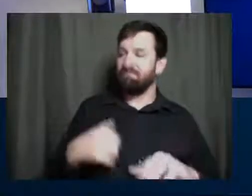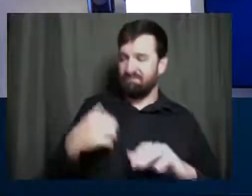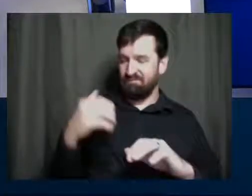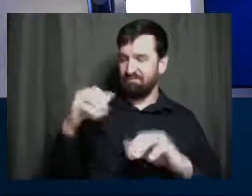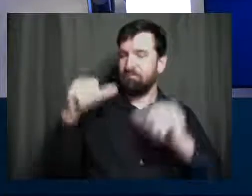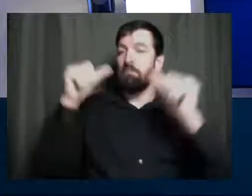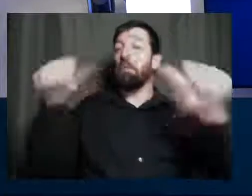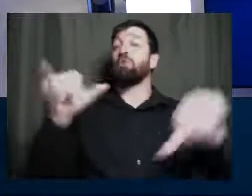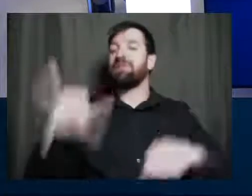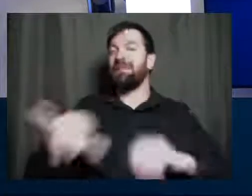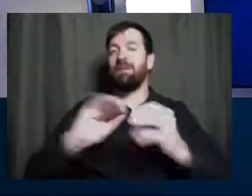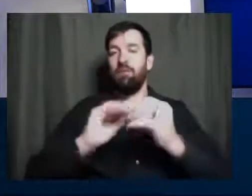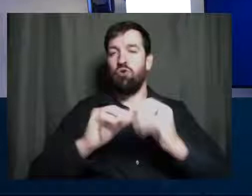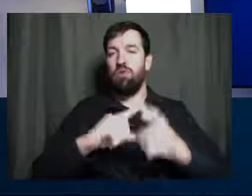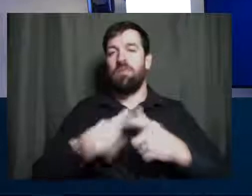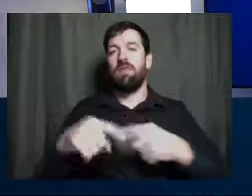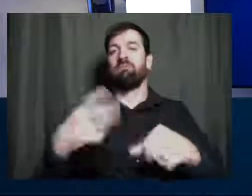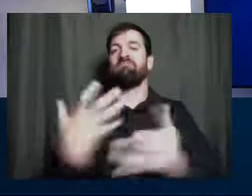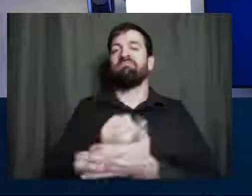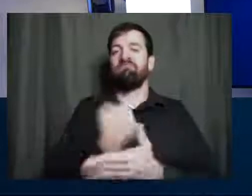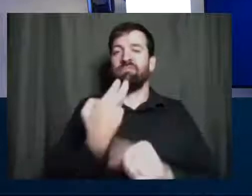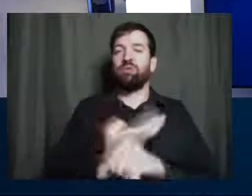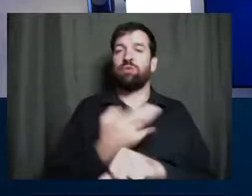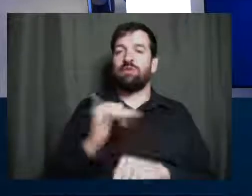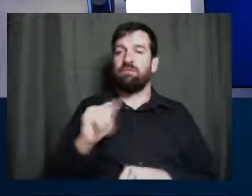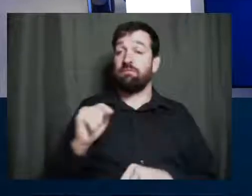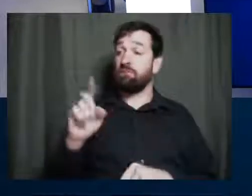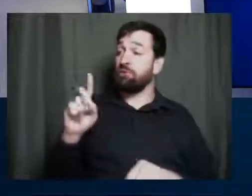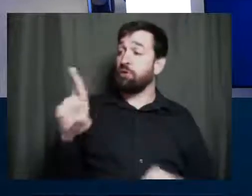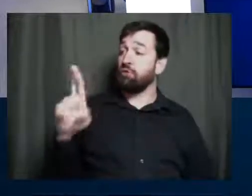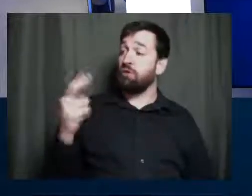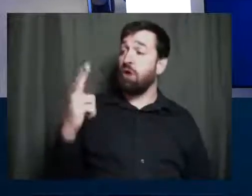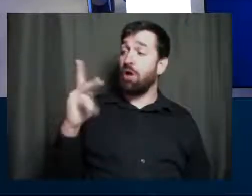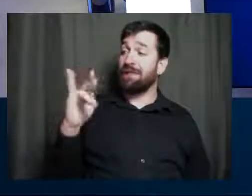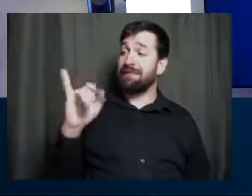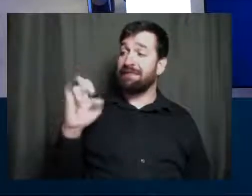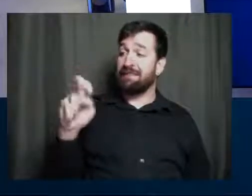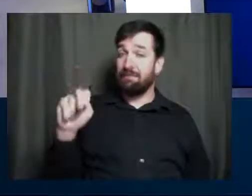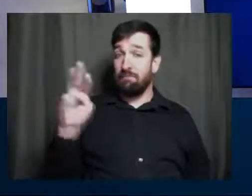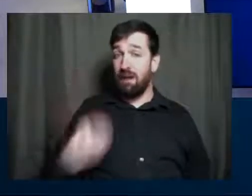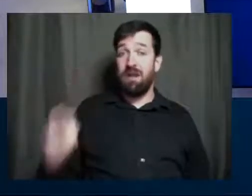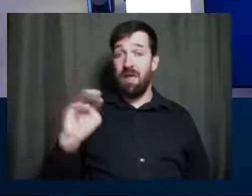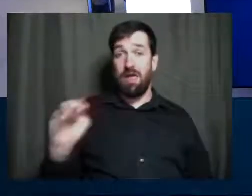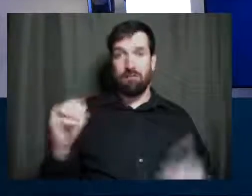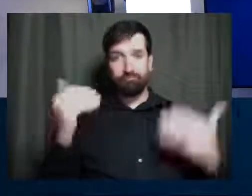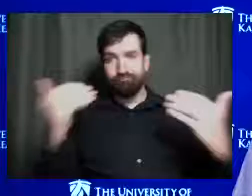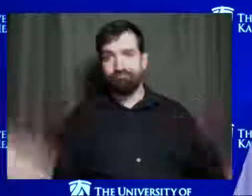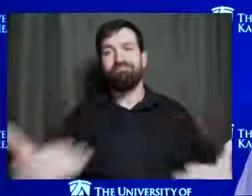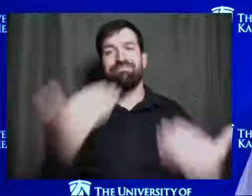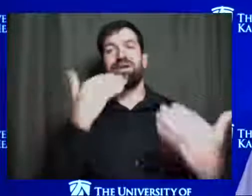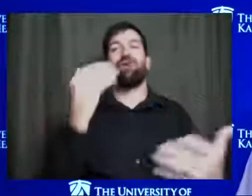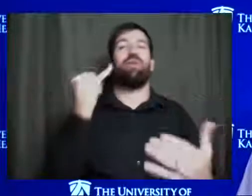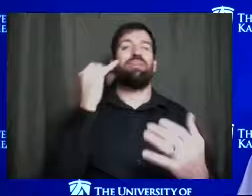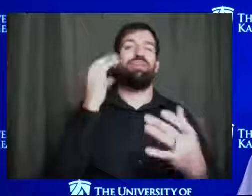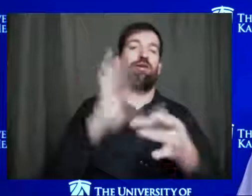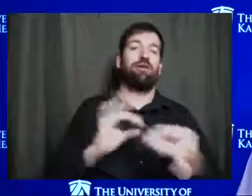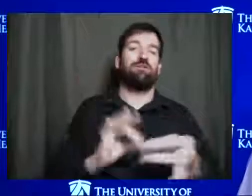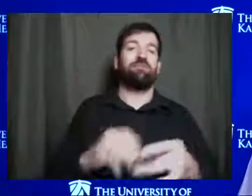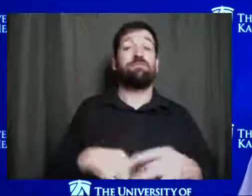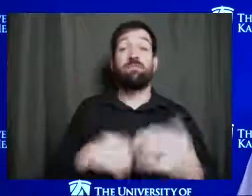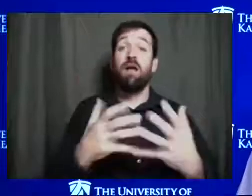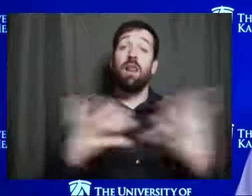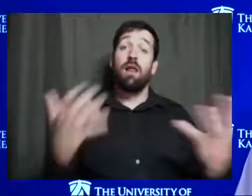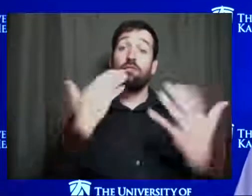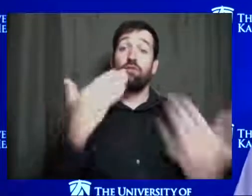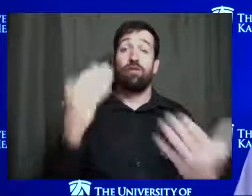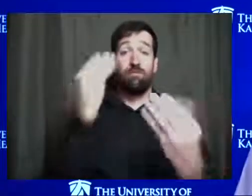it. Okay, will do. All right, Dr. Hawkinson, final thoughts. It's Monday. Send us out into the week with a good thought. Lots of good information last